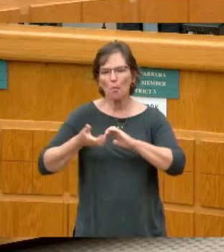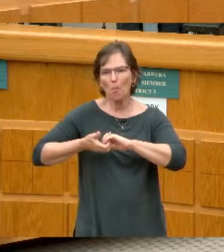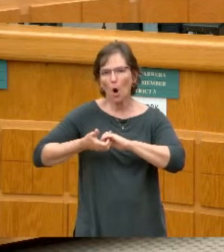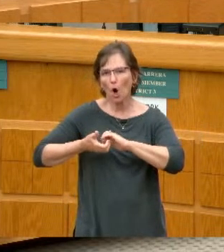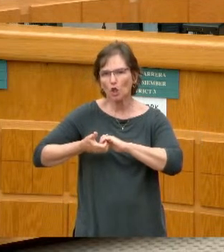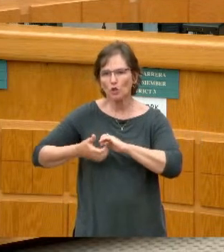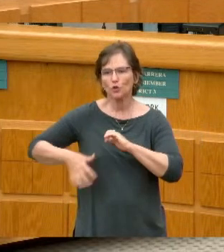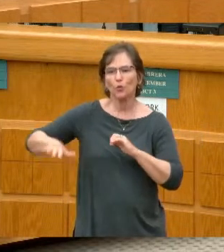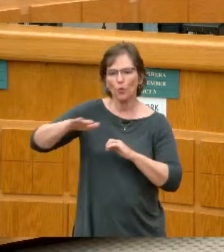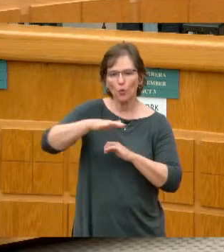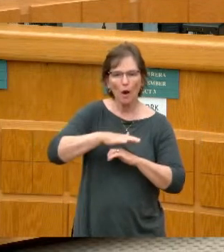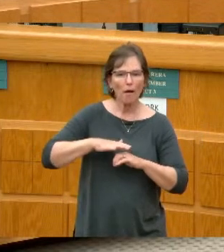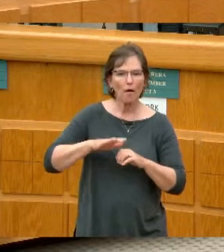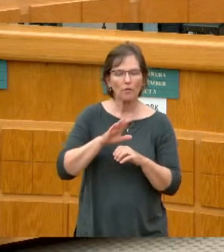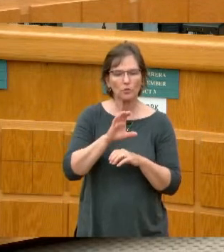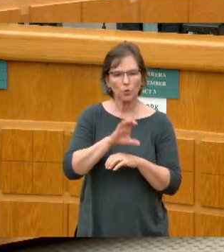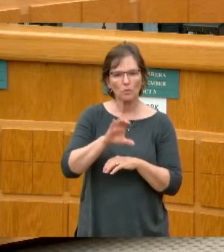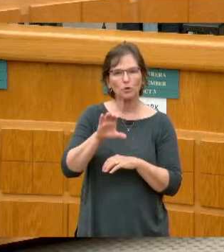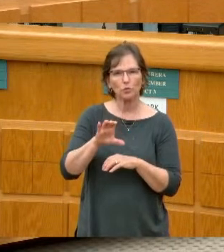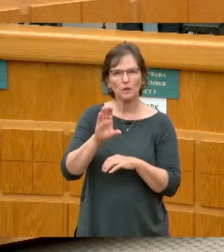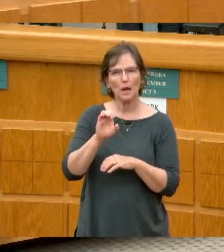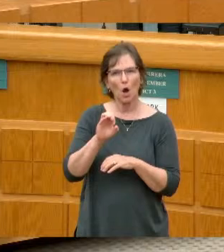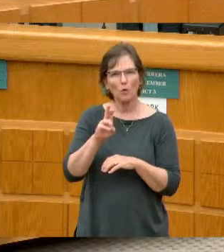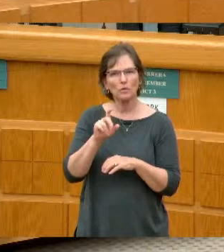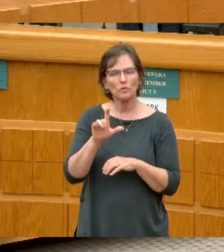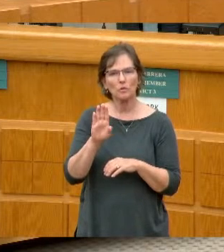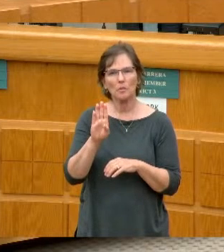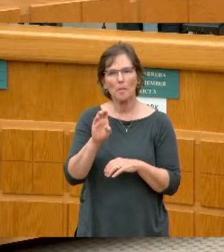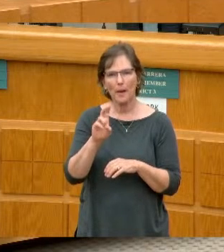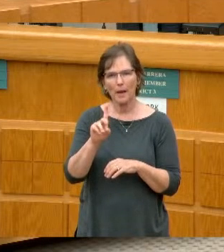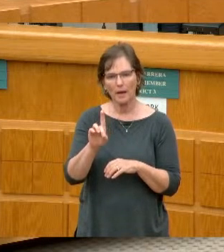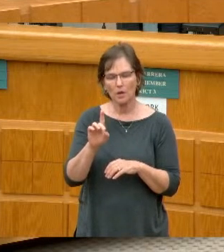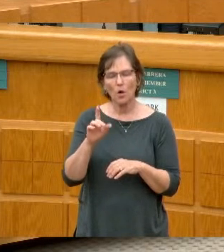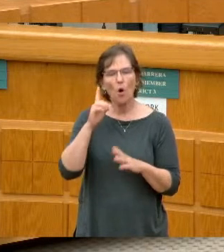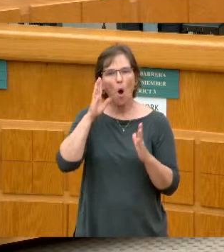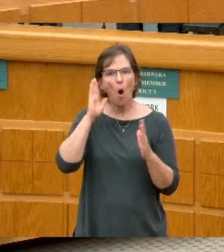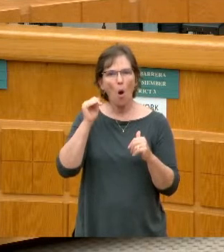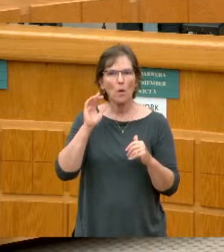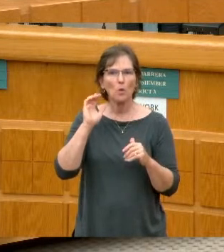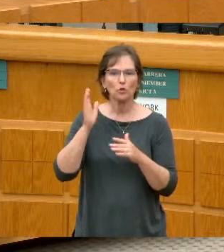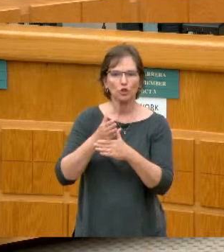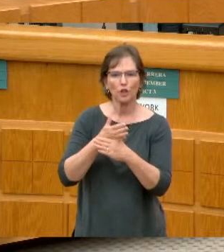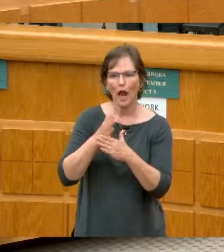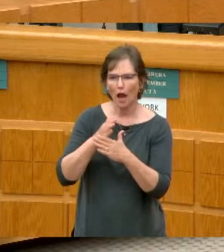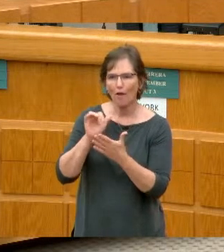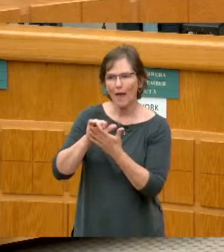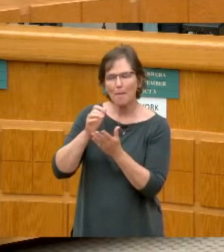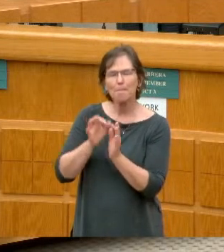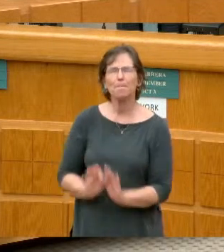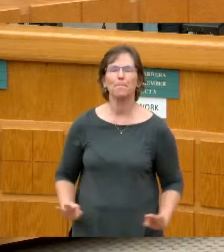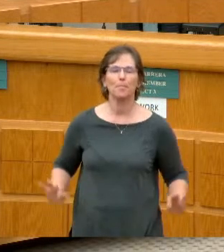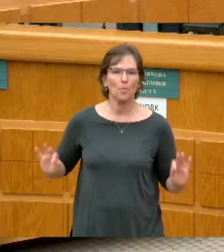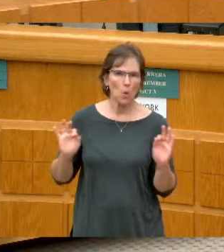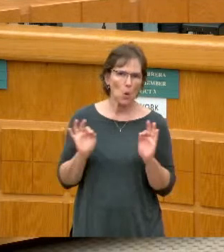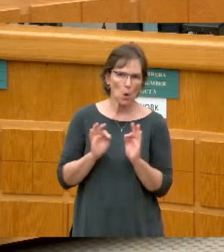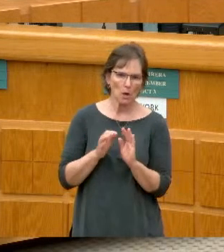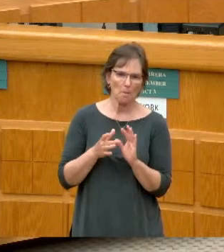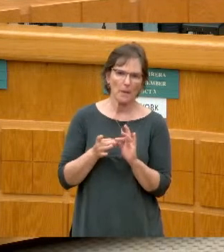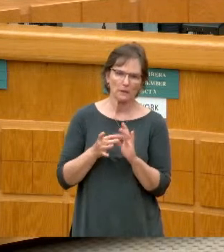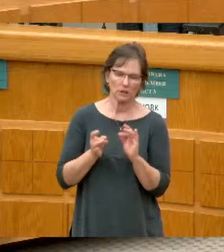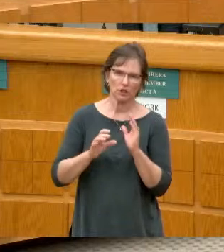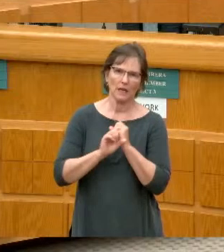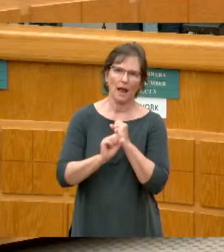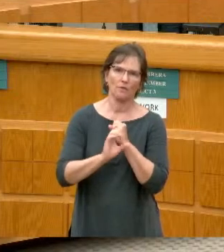again on billboards, at the mall, on bus benches and bus panels, digital media, on our